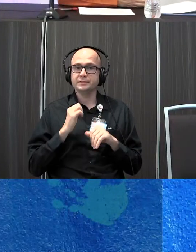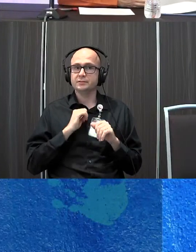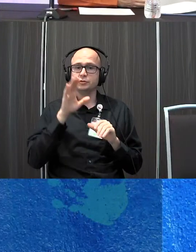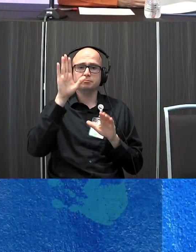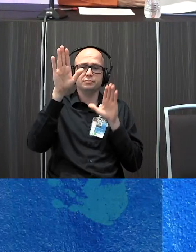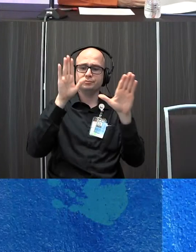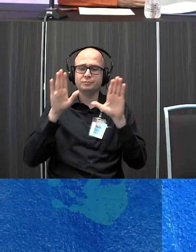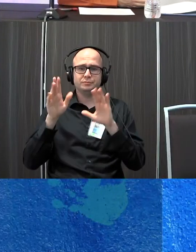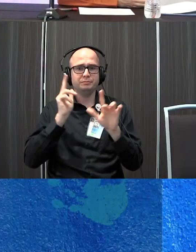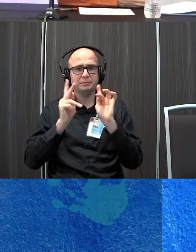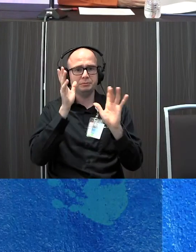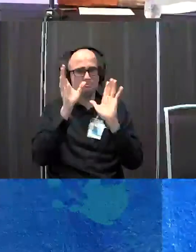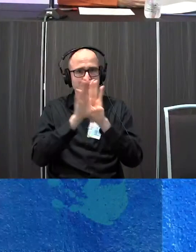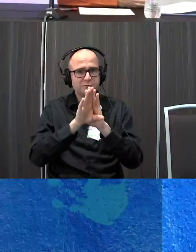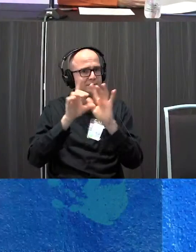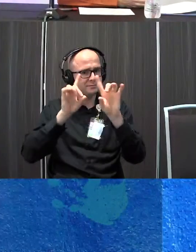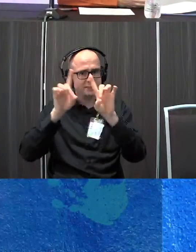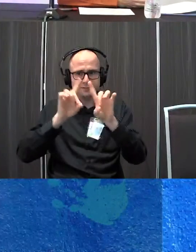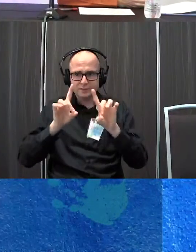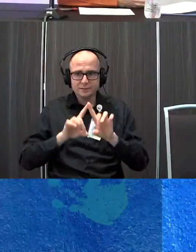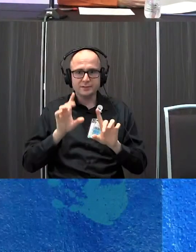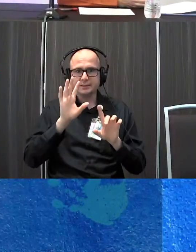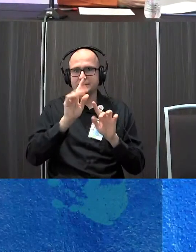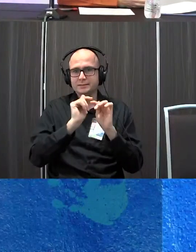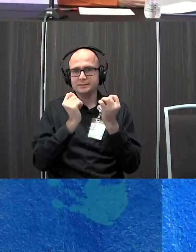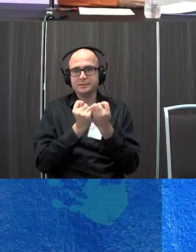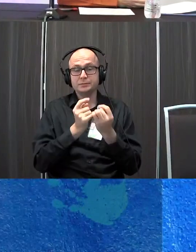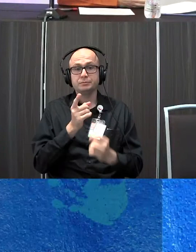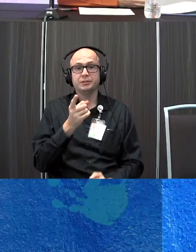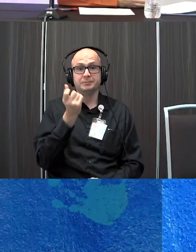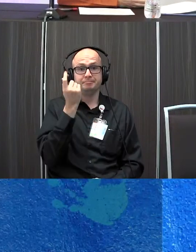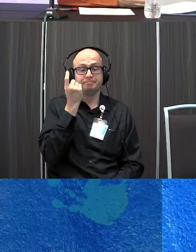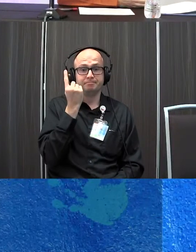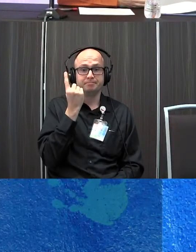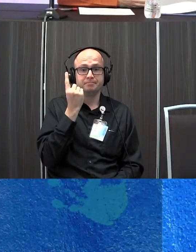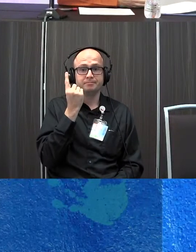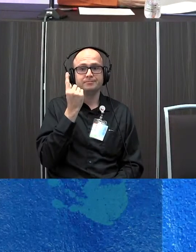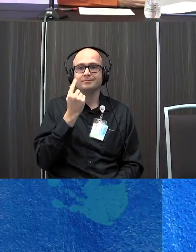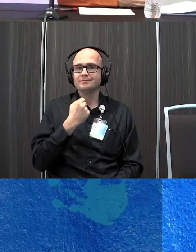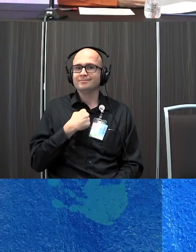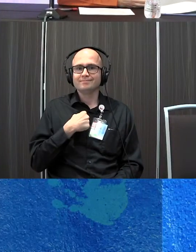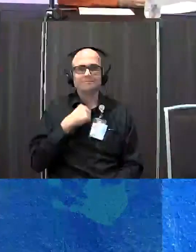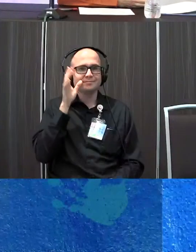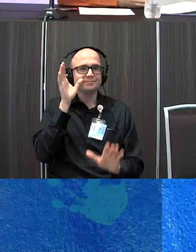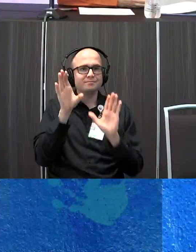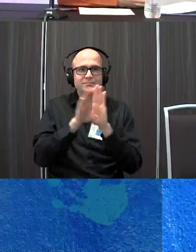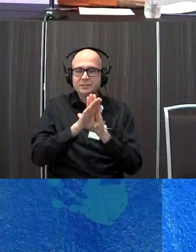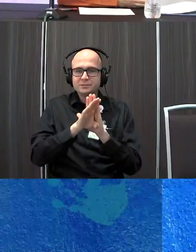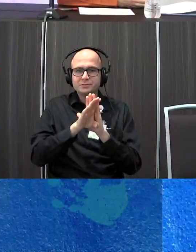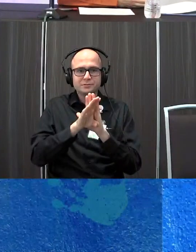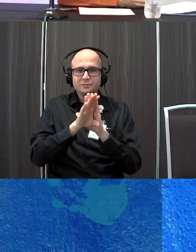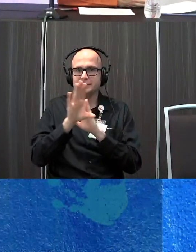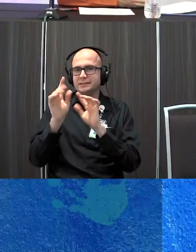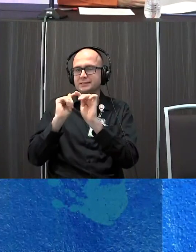all these people of all of his different teams. But what I realized is I don't really have a picture of